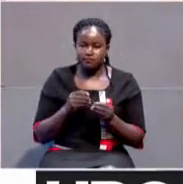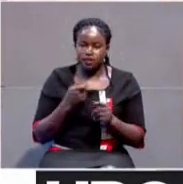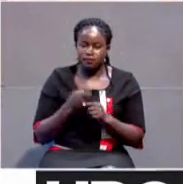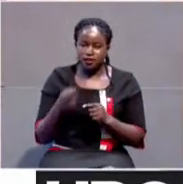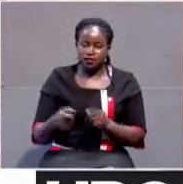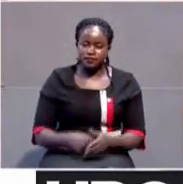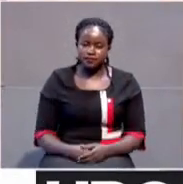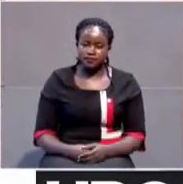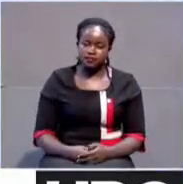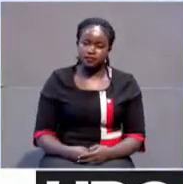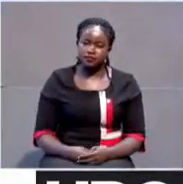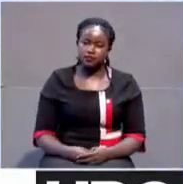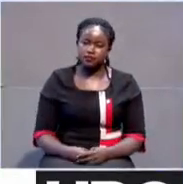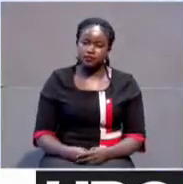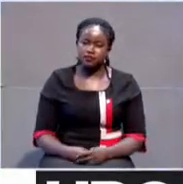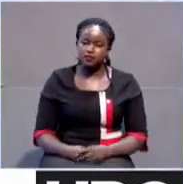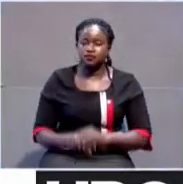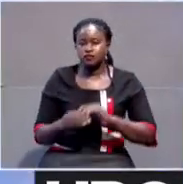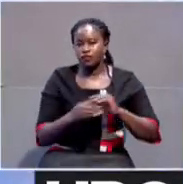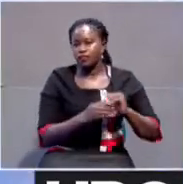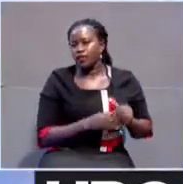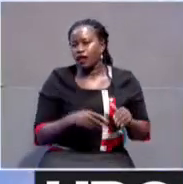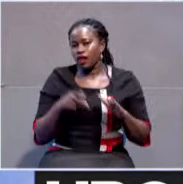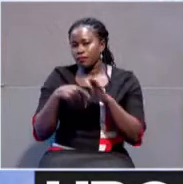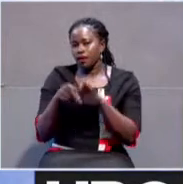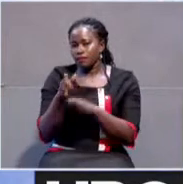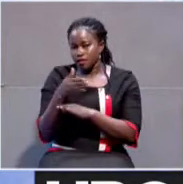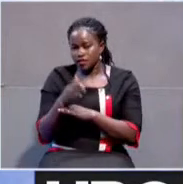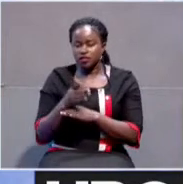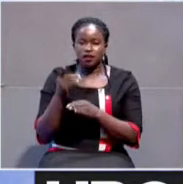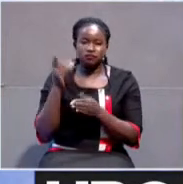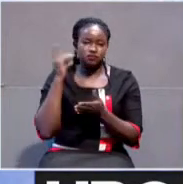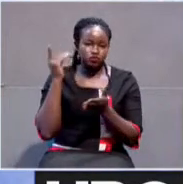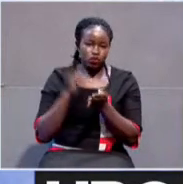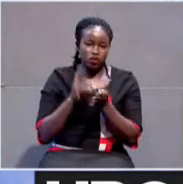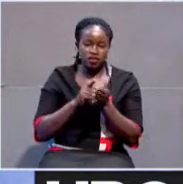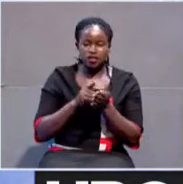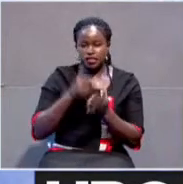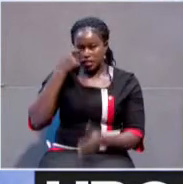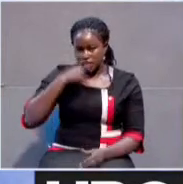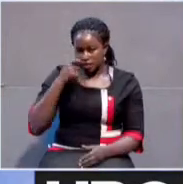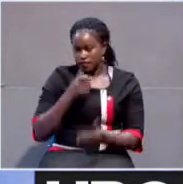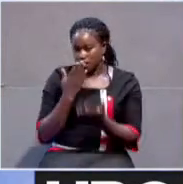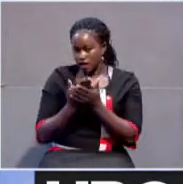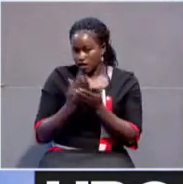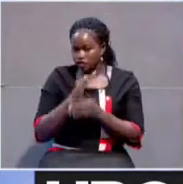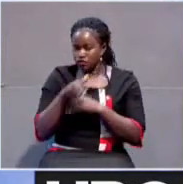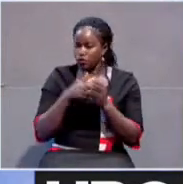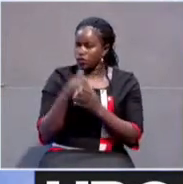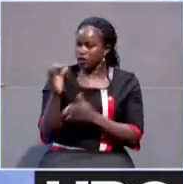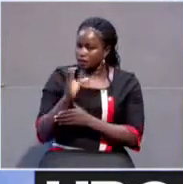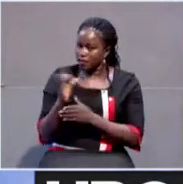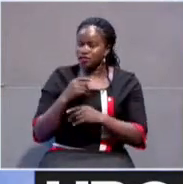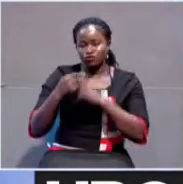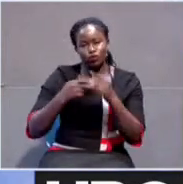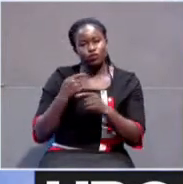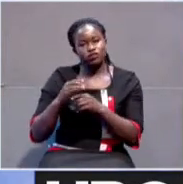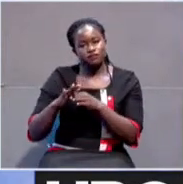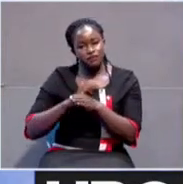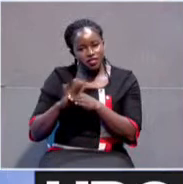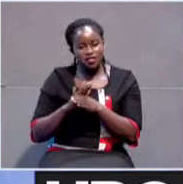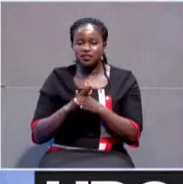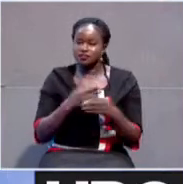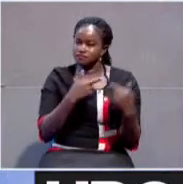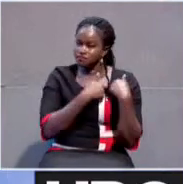Kampala. The Prime Minister, Dr. Akana Rugunda, has urged companies to do business responsibly